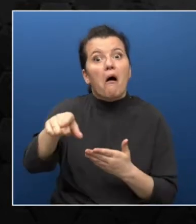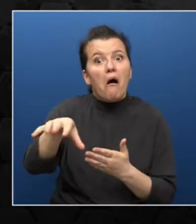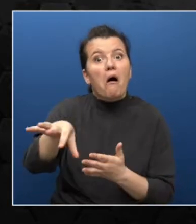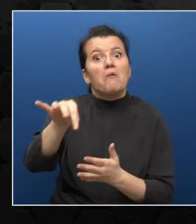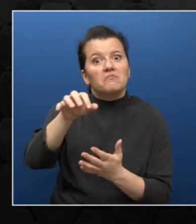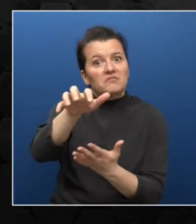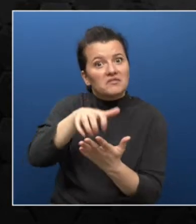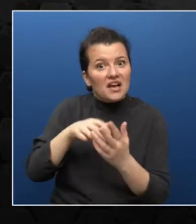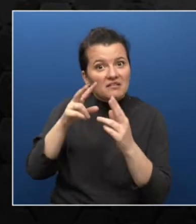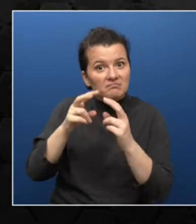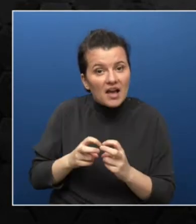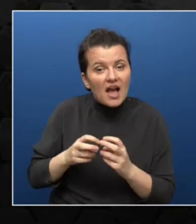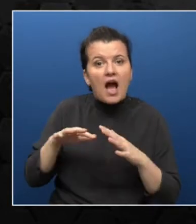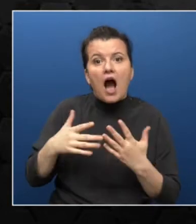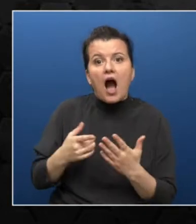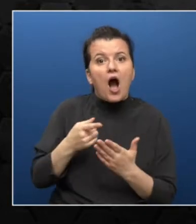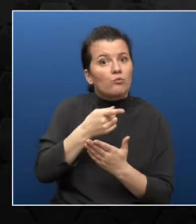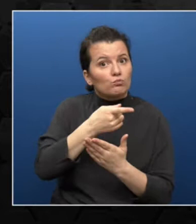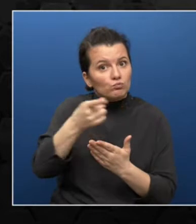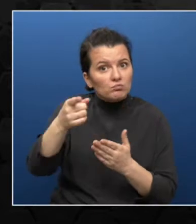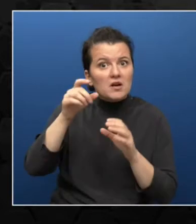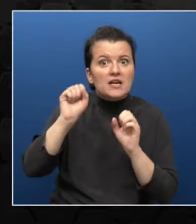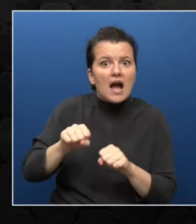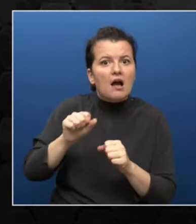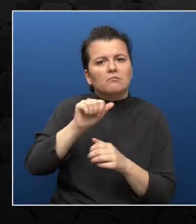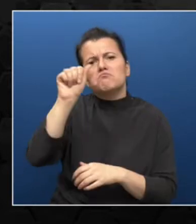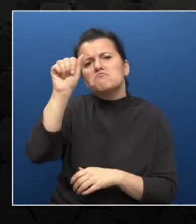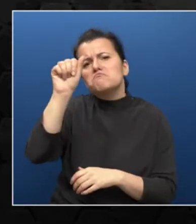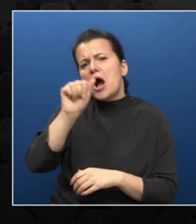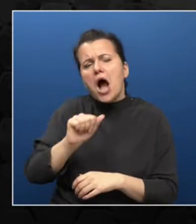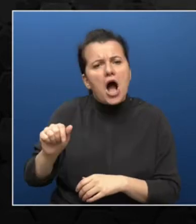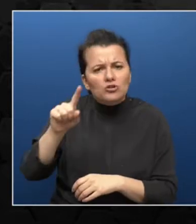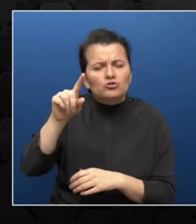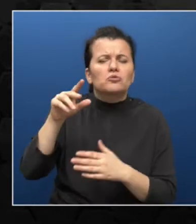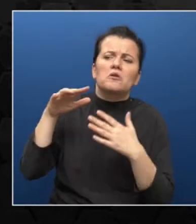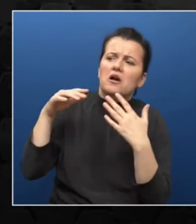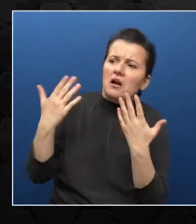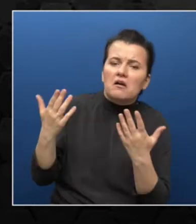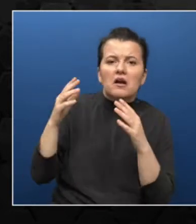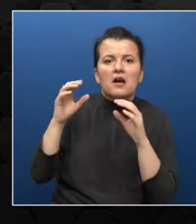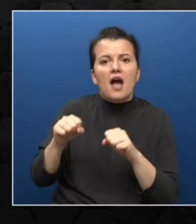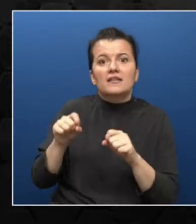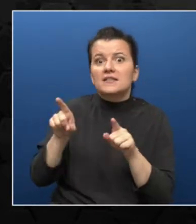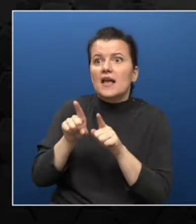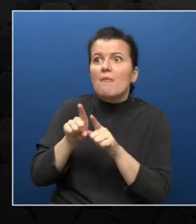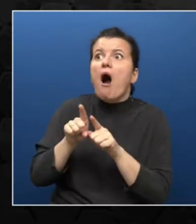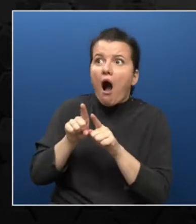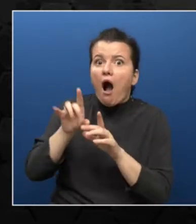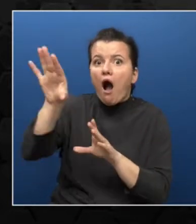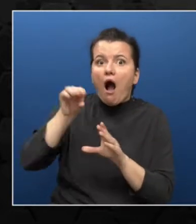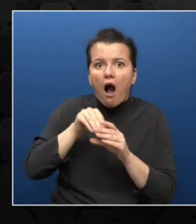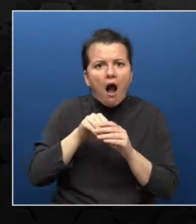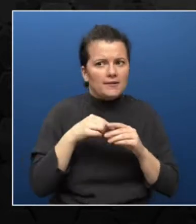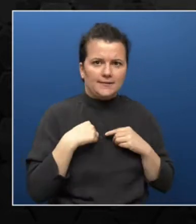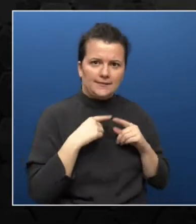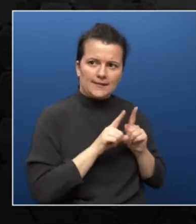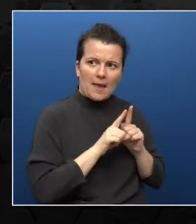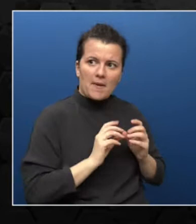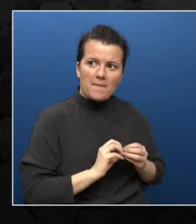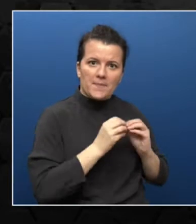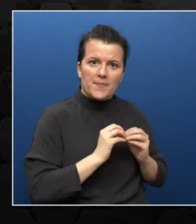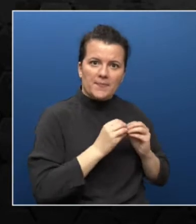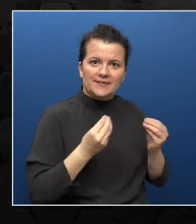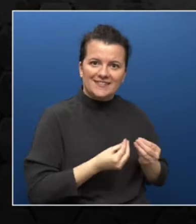using your Azure for Students subscription to start doing what we're going to be showing you today. For today, we have an amazing